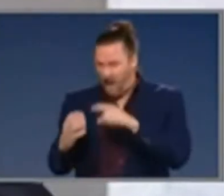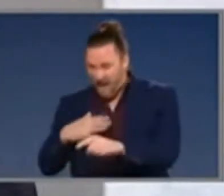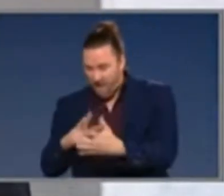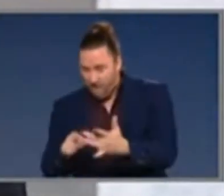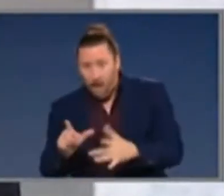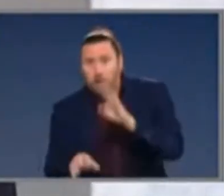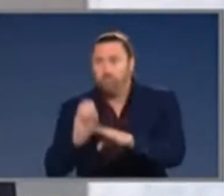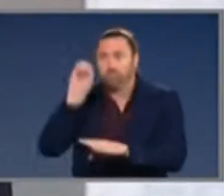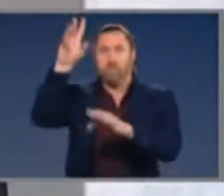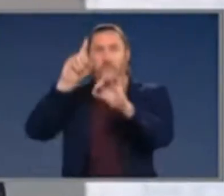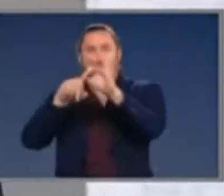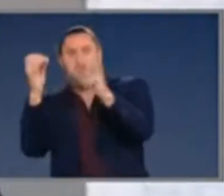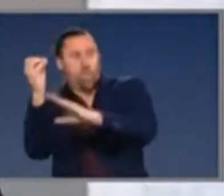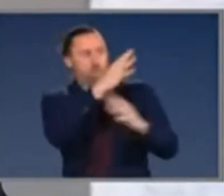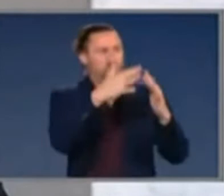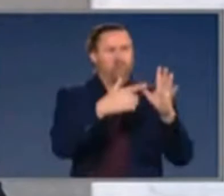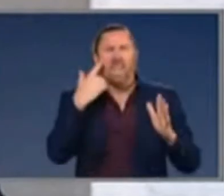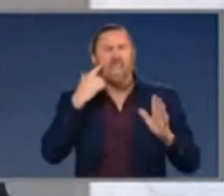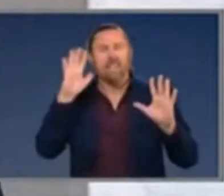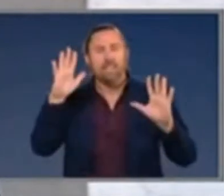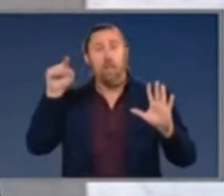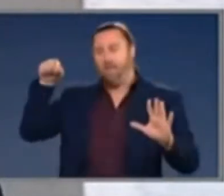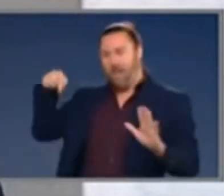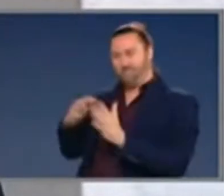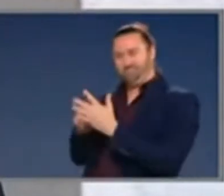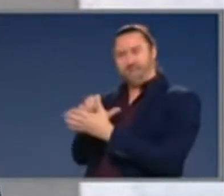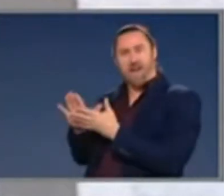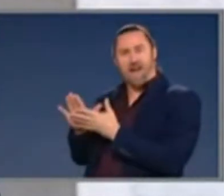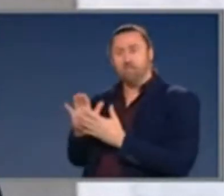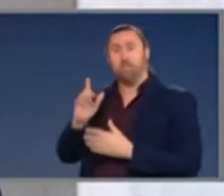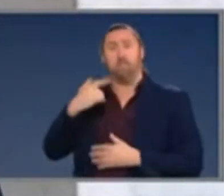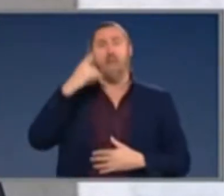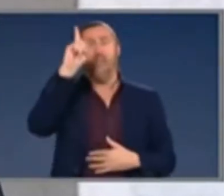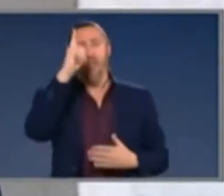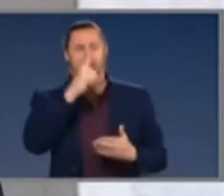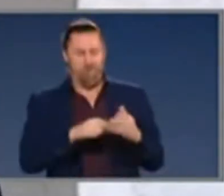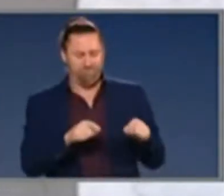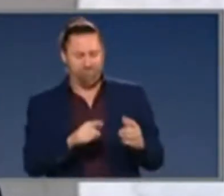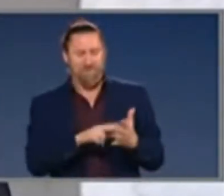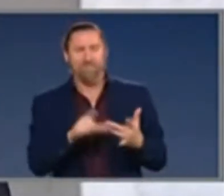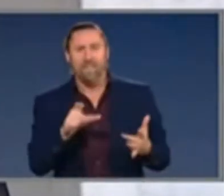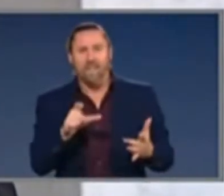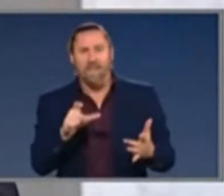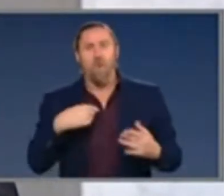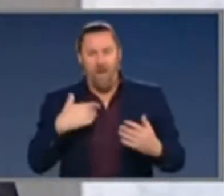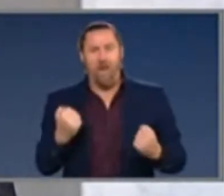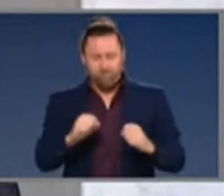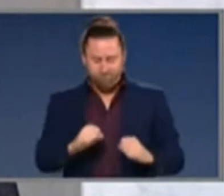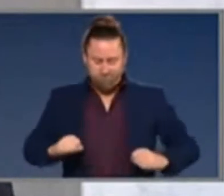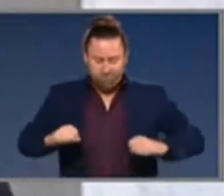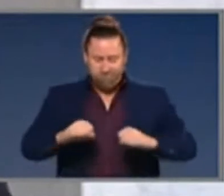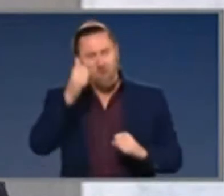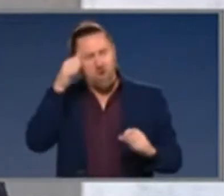that is, I think, a welcome assurance to people that we have a much higher level of confidence today than we had back in April